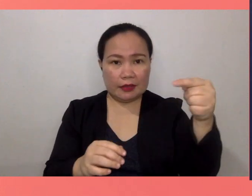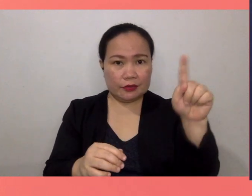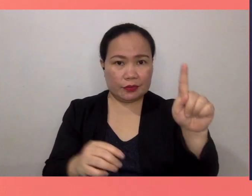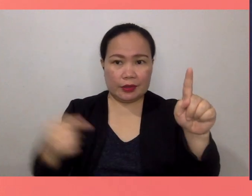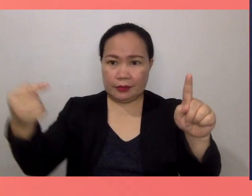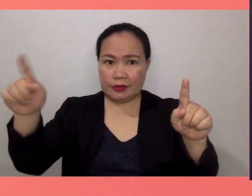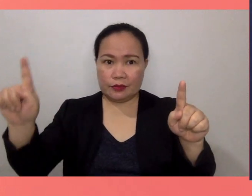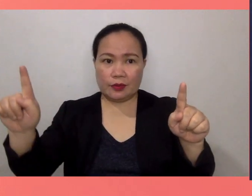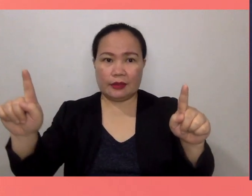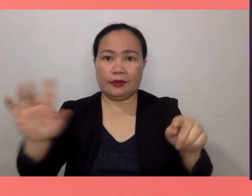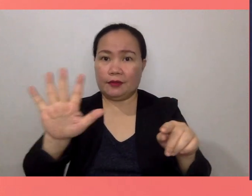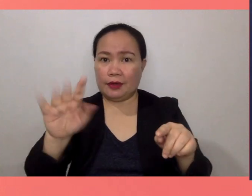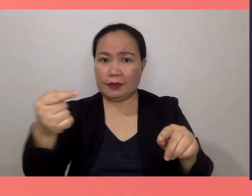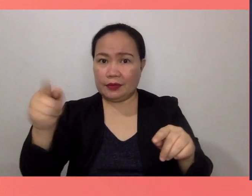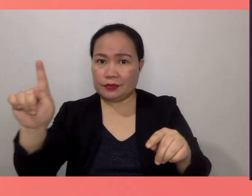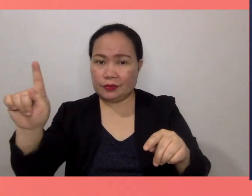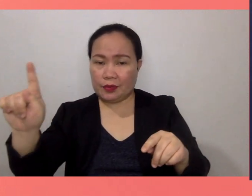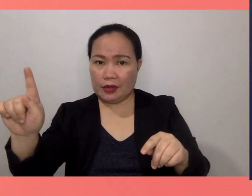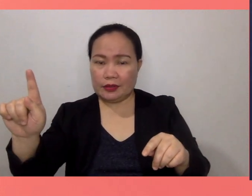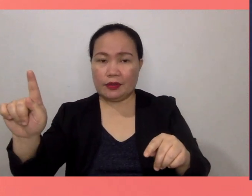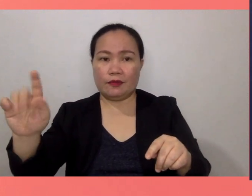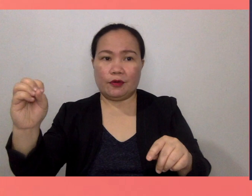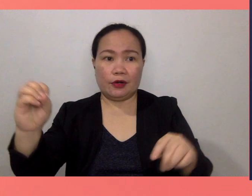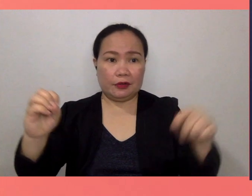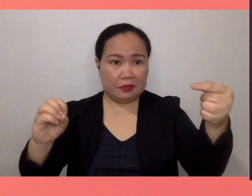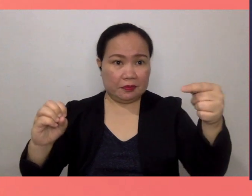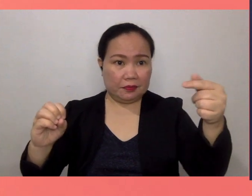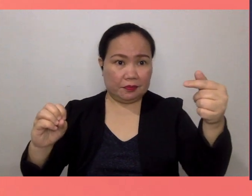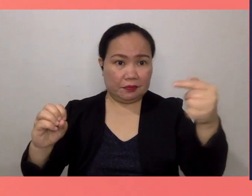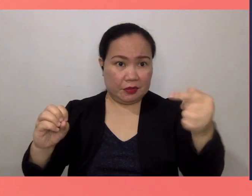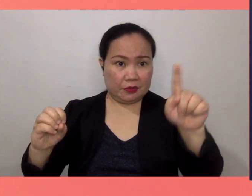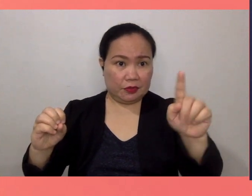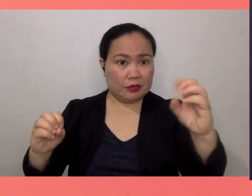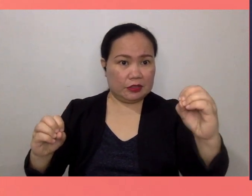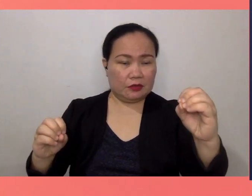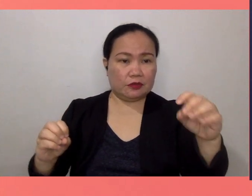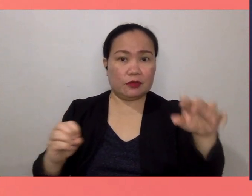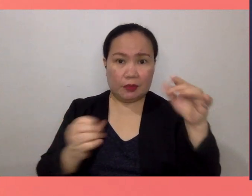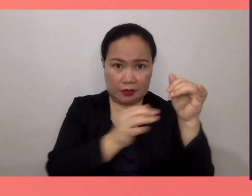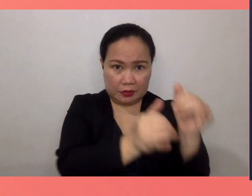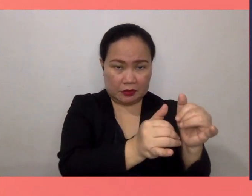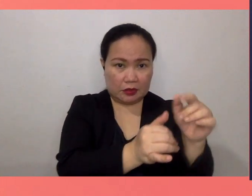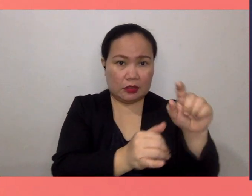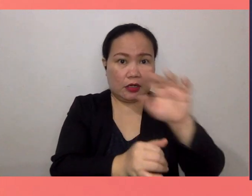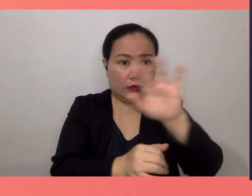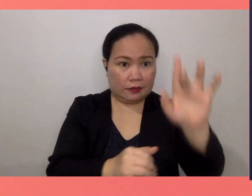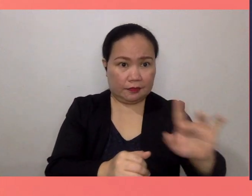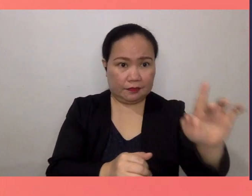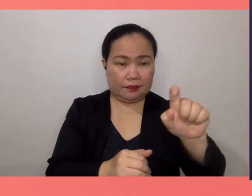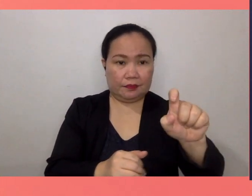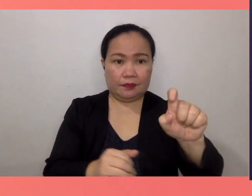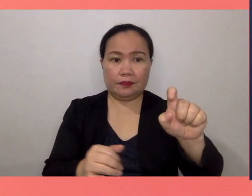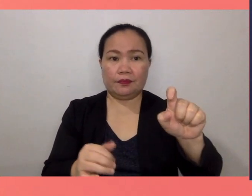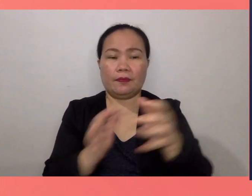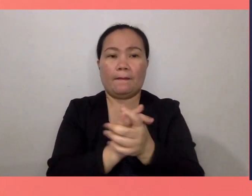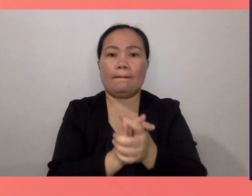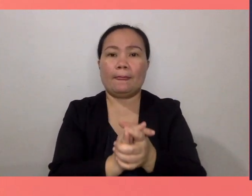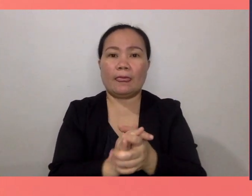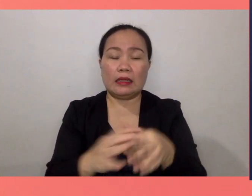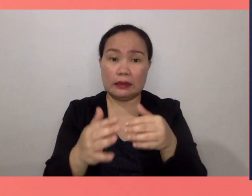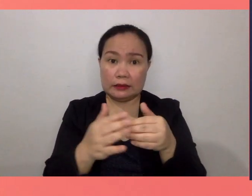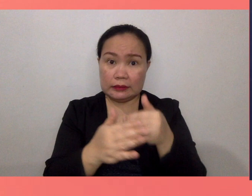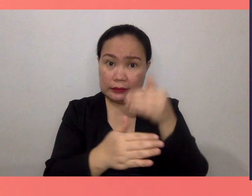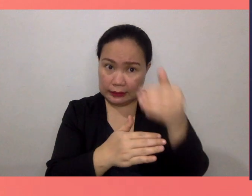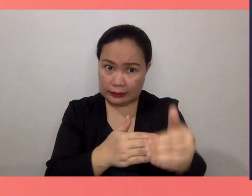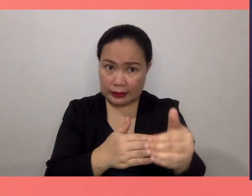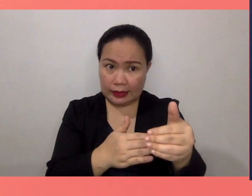4. And after that, so after natin ma-isolate yung radical natin, i-square natin both